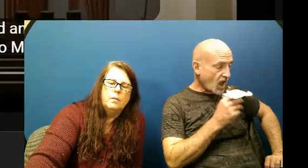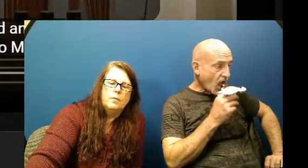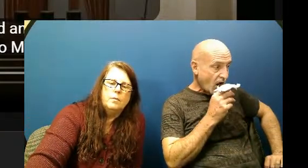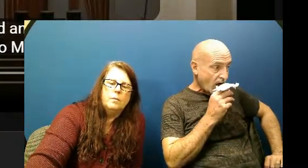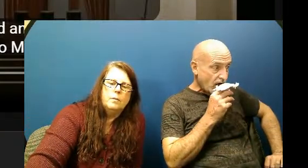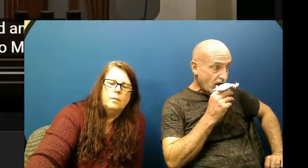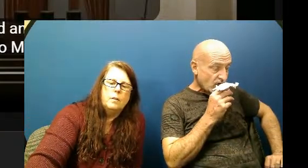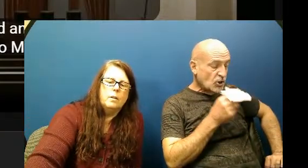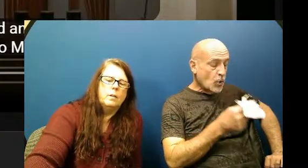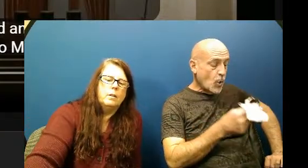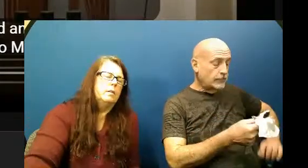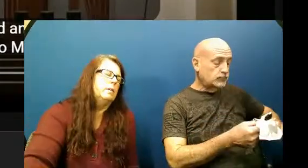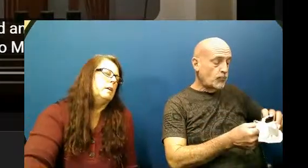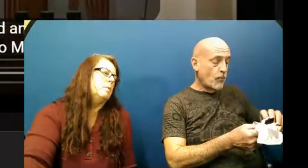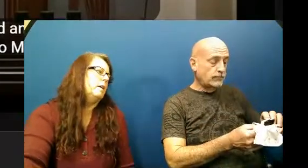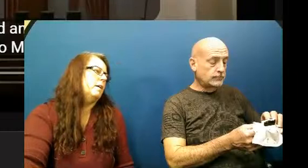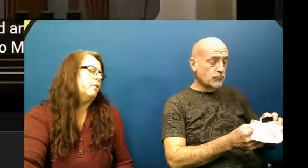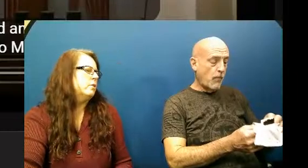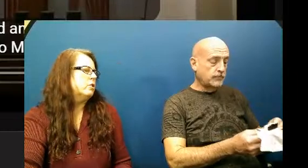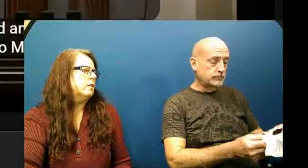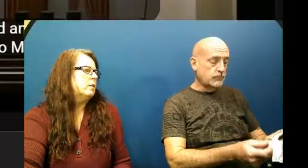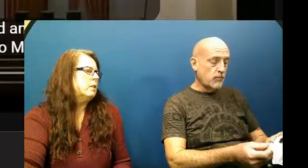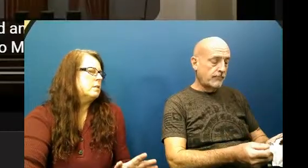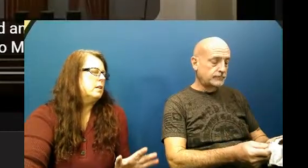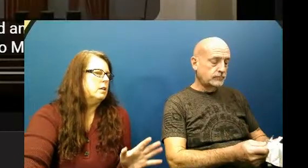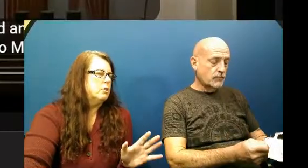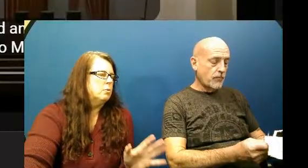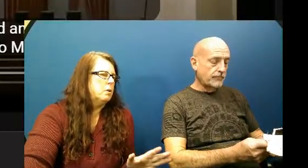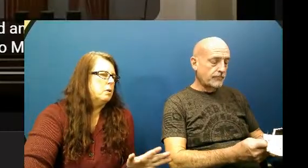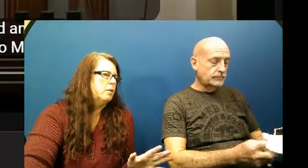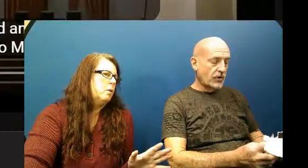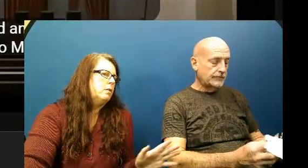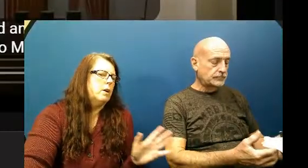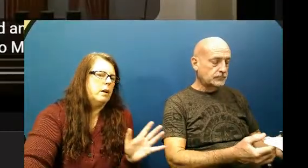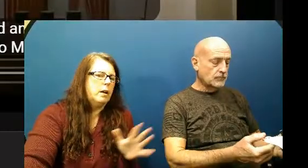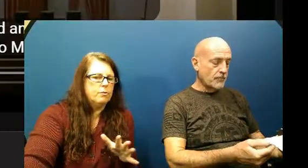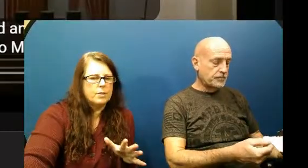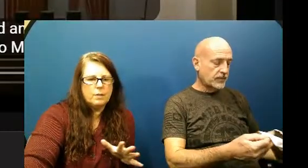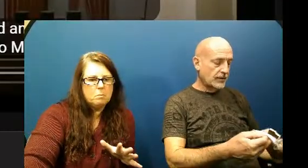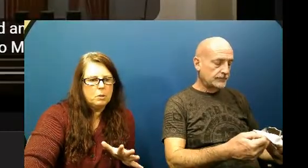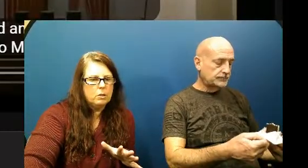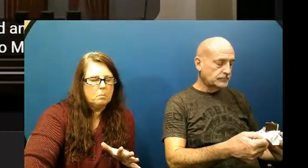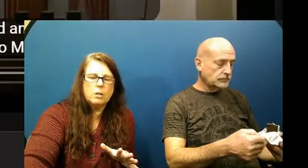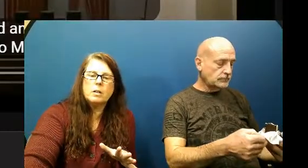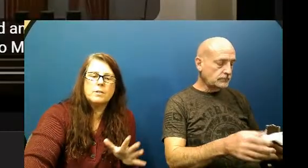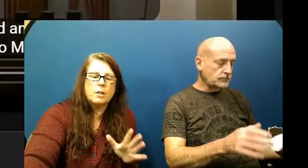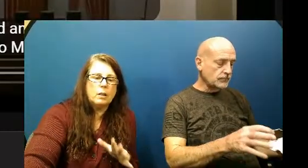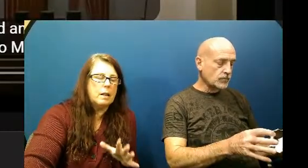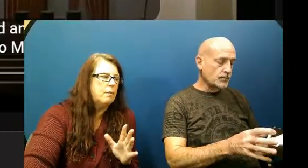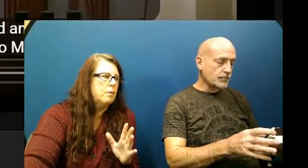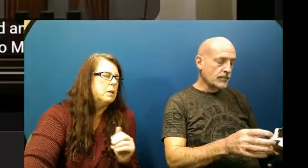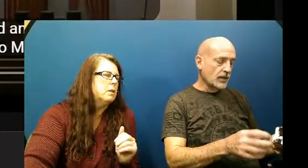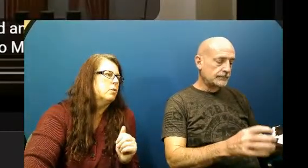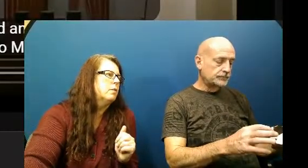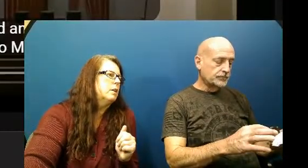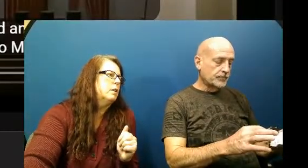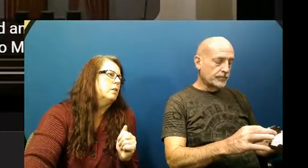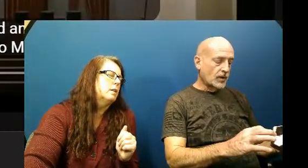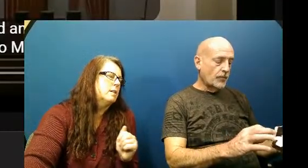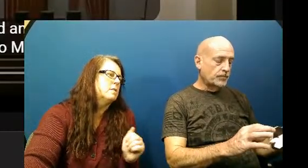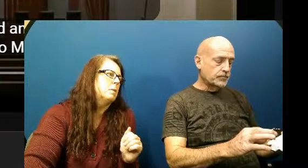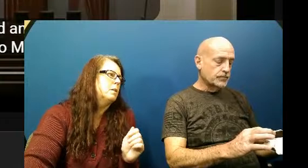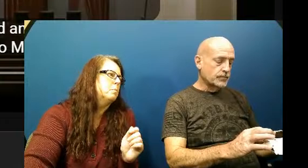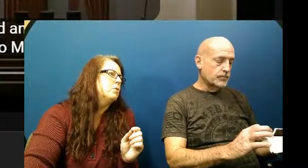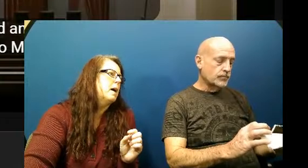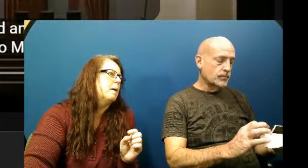foreign corporation is doing. Yeah, but I have a question. They say they can do whatever they want. You've got 170 million Americans, a lot of them making their living on there.